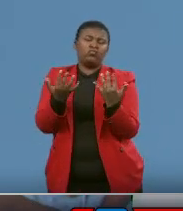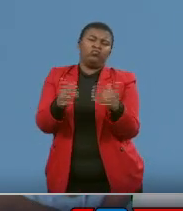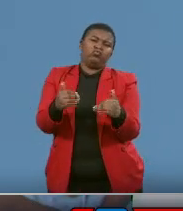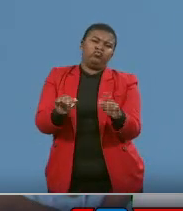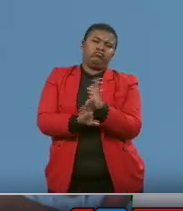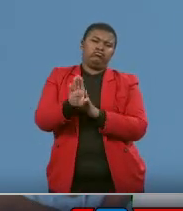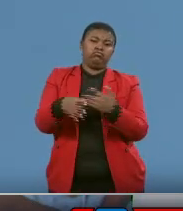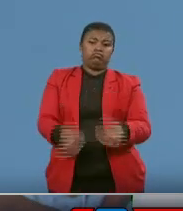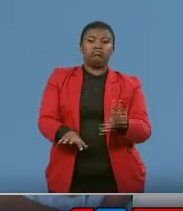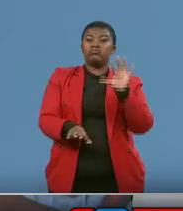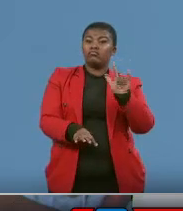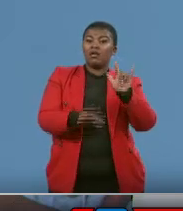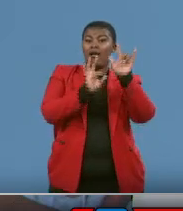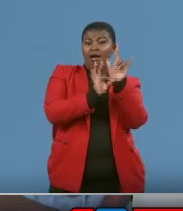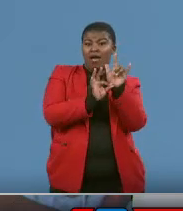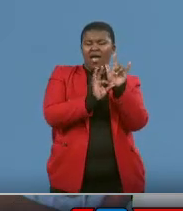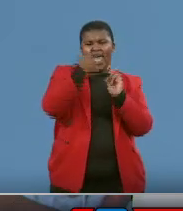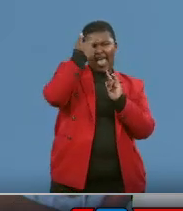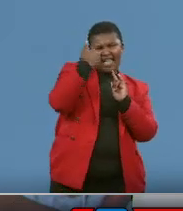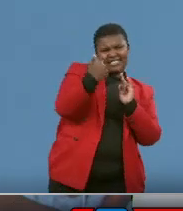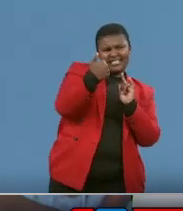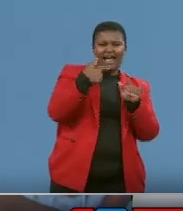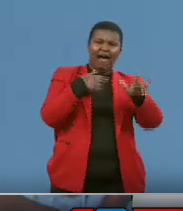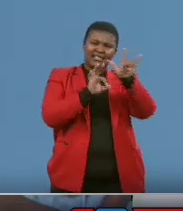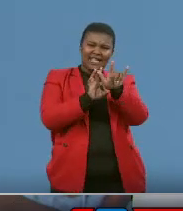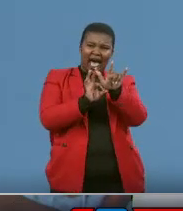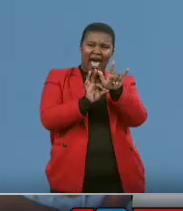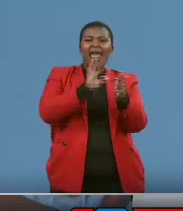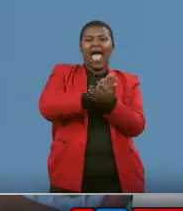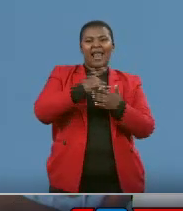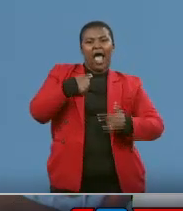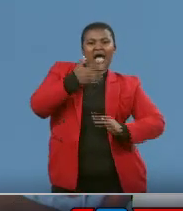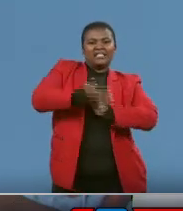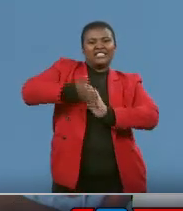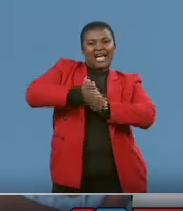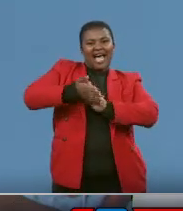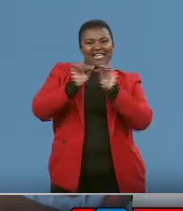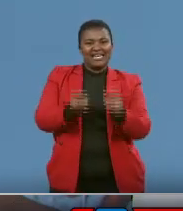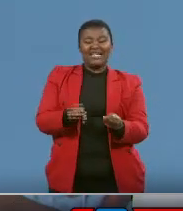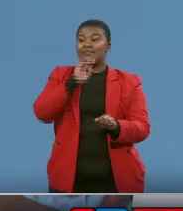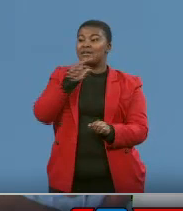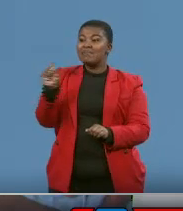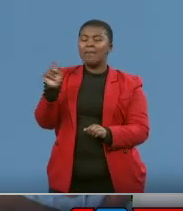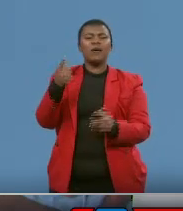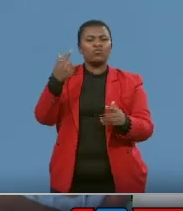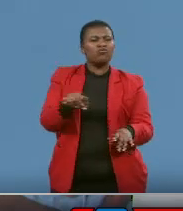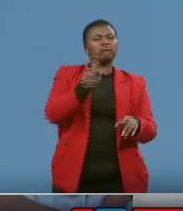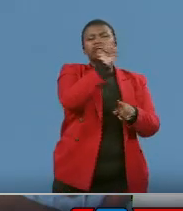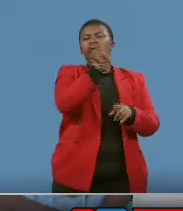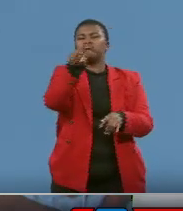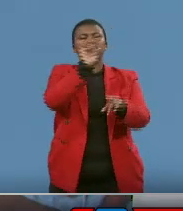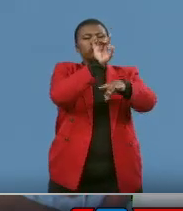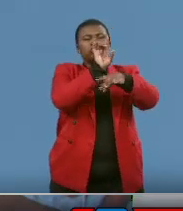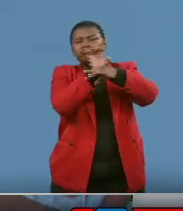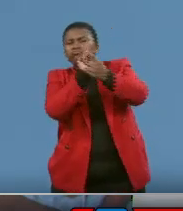with And I Sign. That's very clever. Andy and I Sign. It's very clever, by the way. Yes. You're now a consultant, it seems, with all these productions. Can we